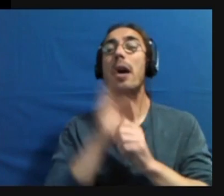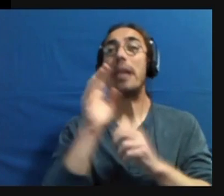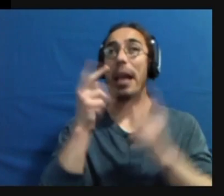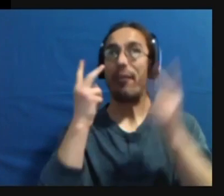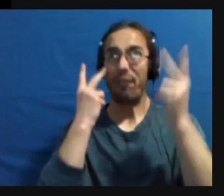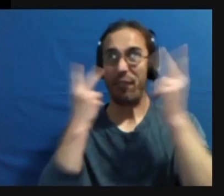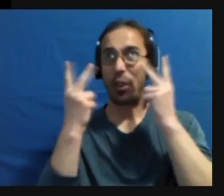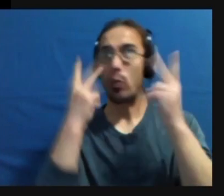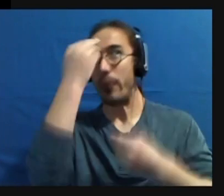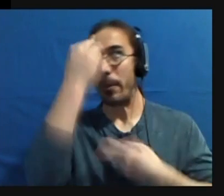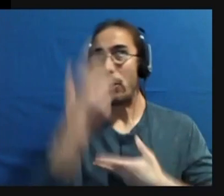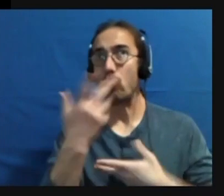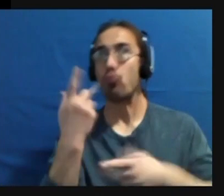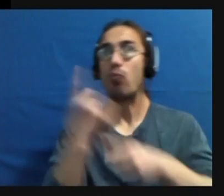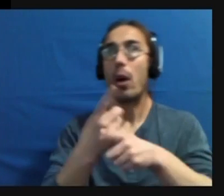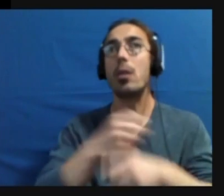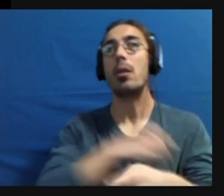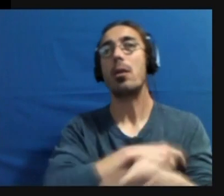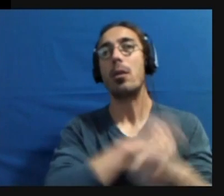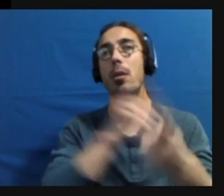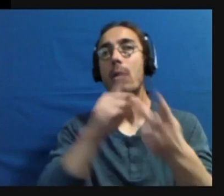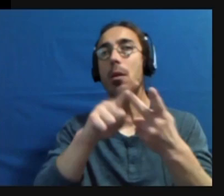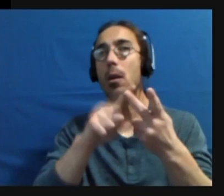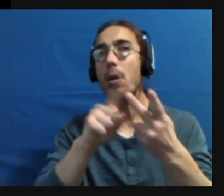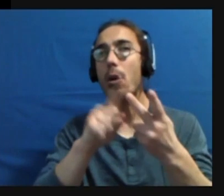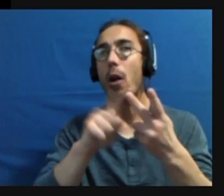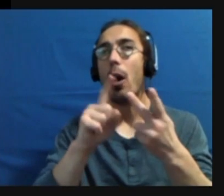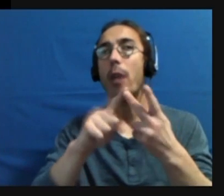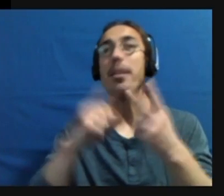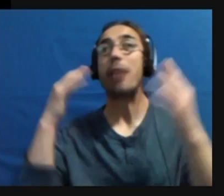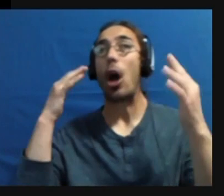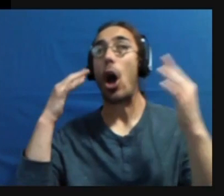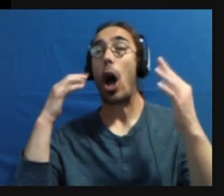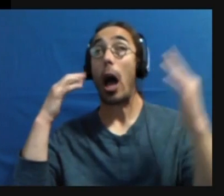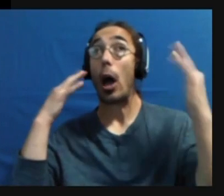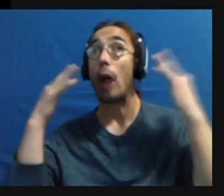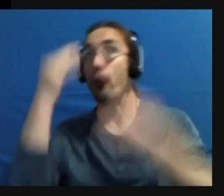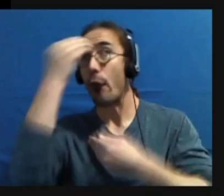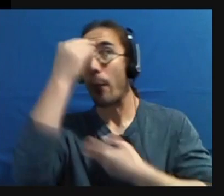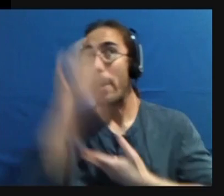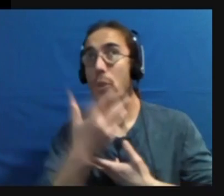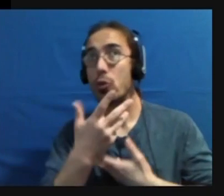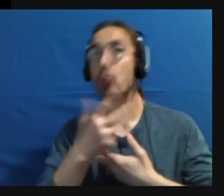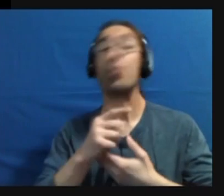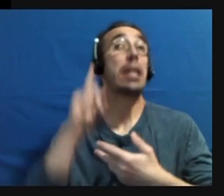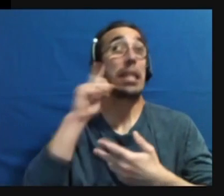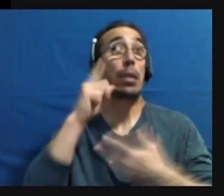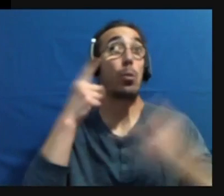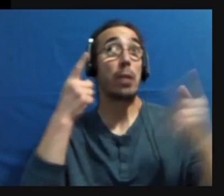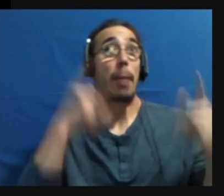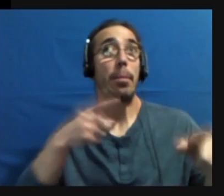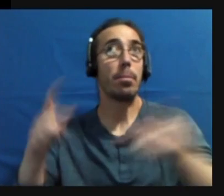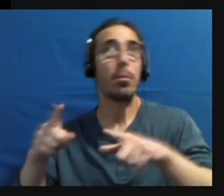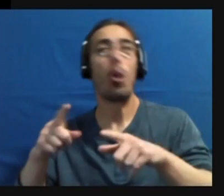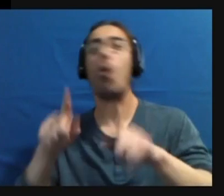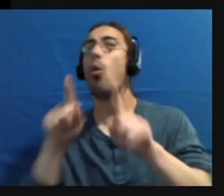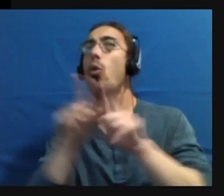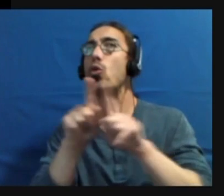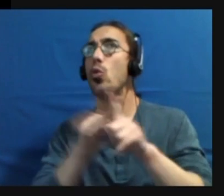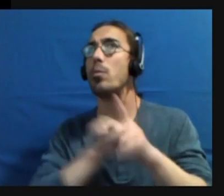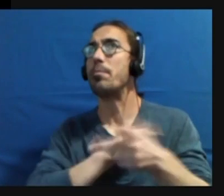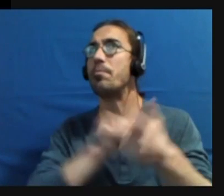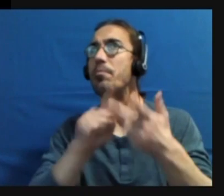information. We're getting in this auditory information. We are also probably getting in